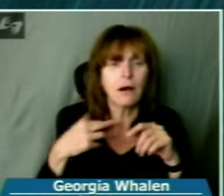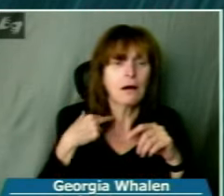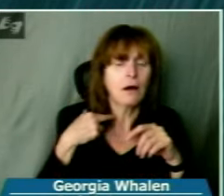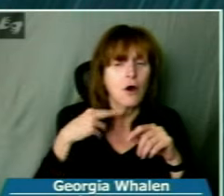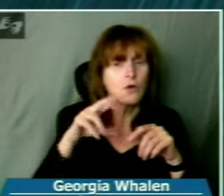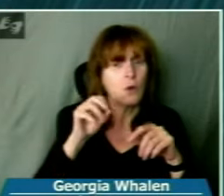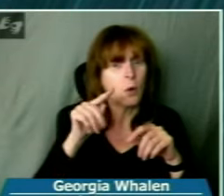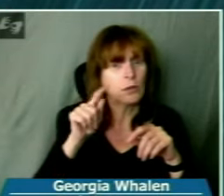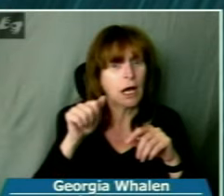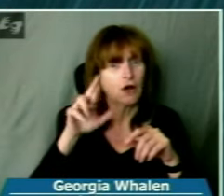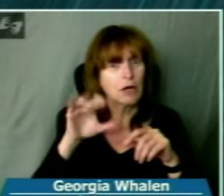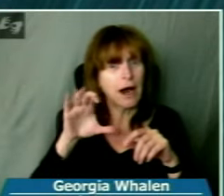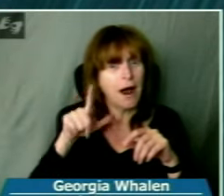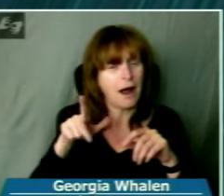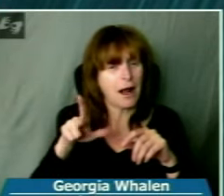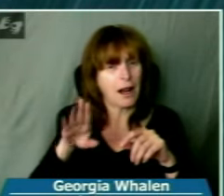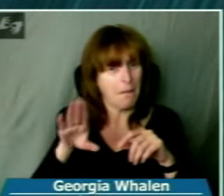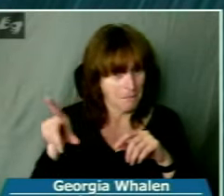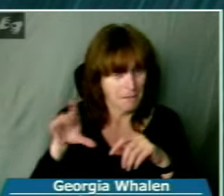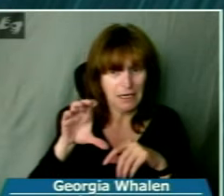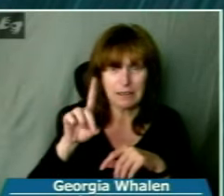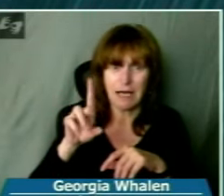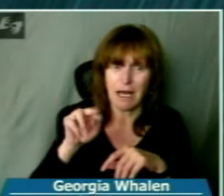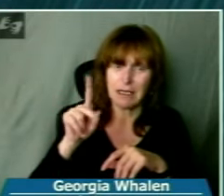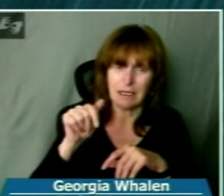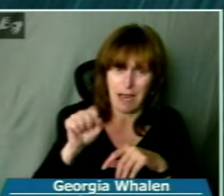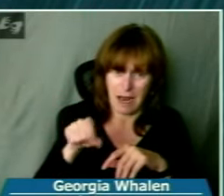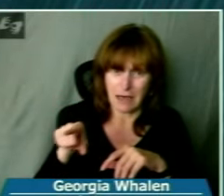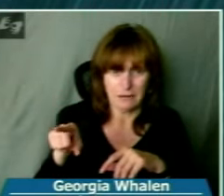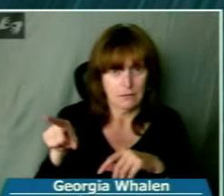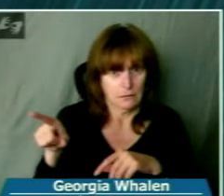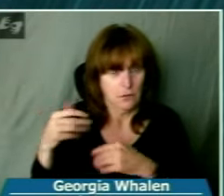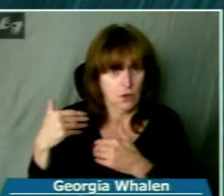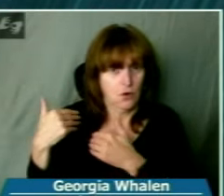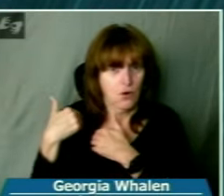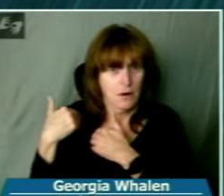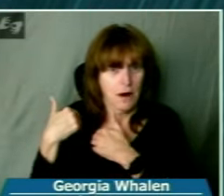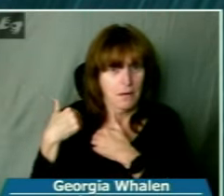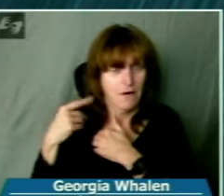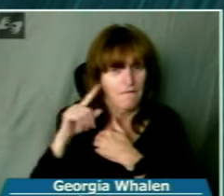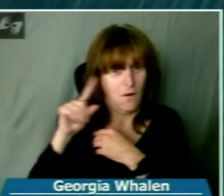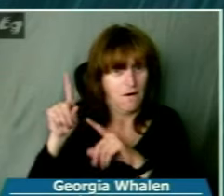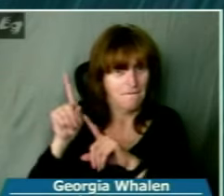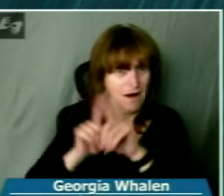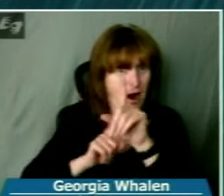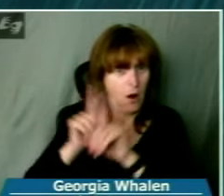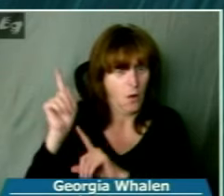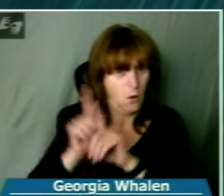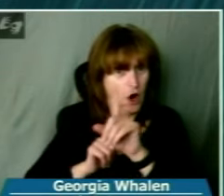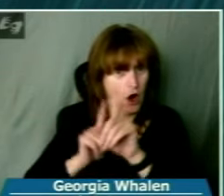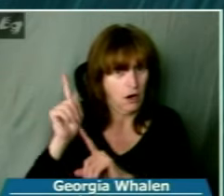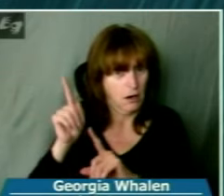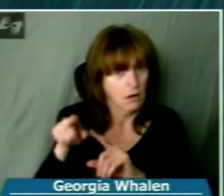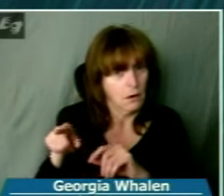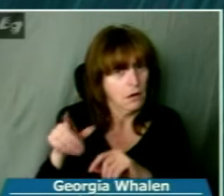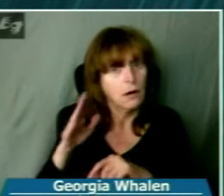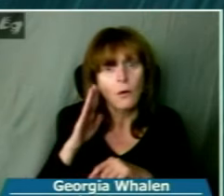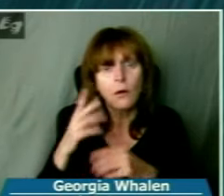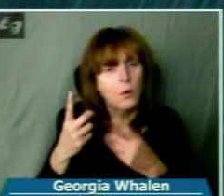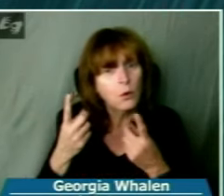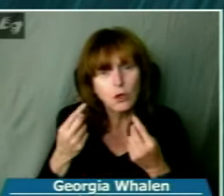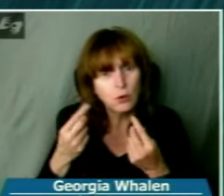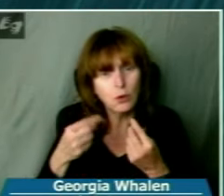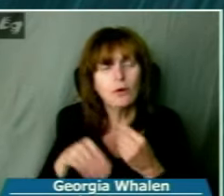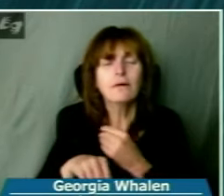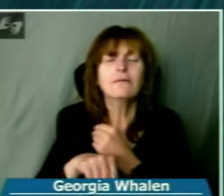on the Victoria Day weekend, where the ones setting off the fireworks in the drive-through park are doing a virtual fireworks